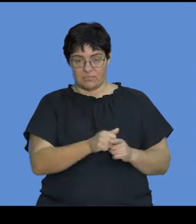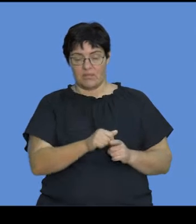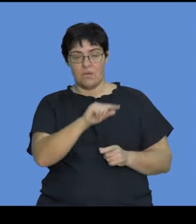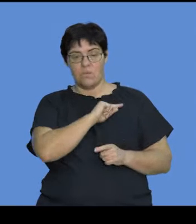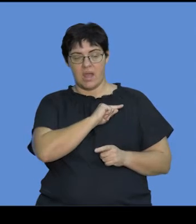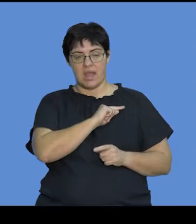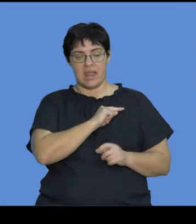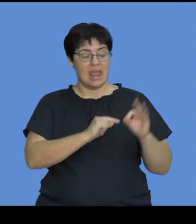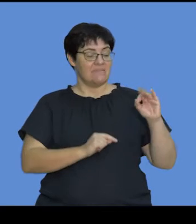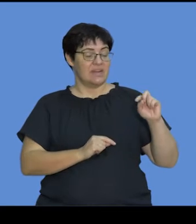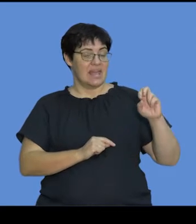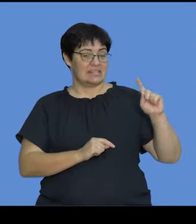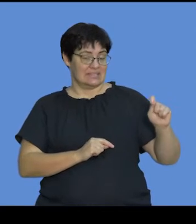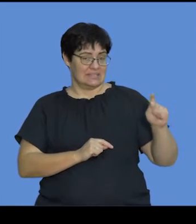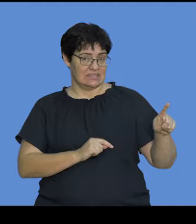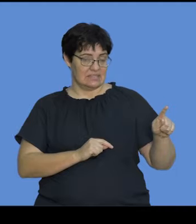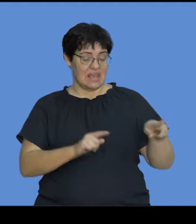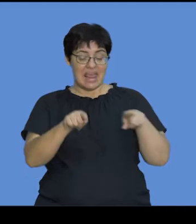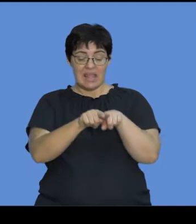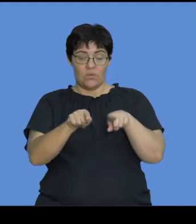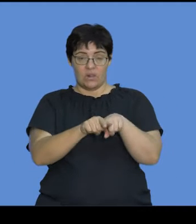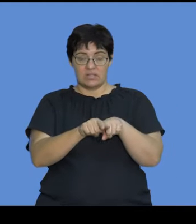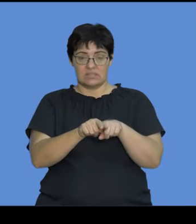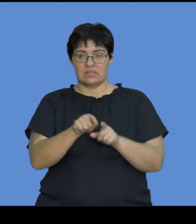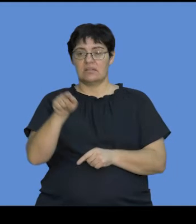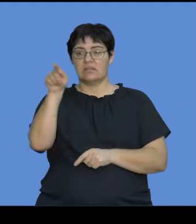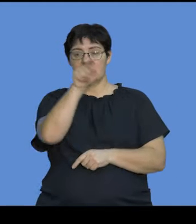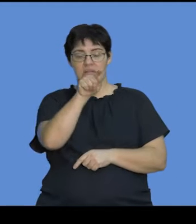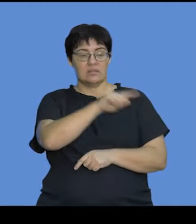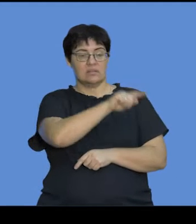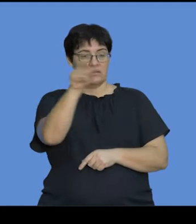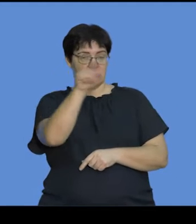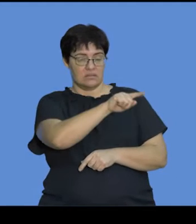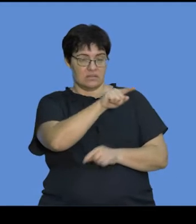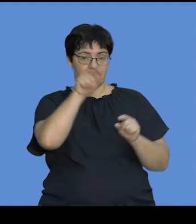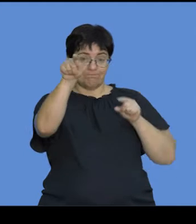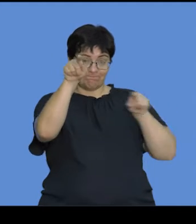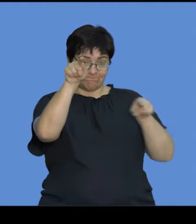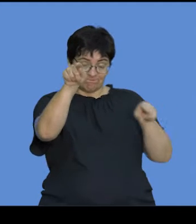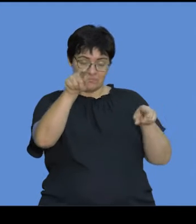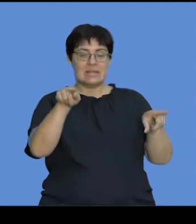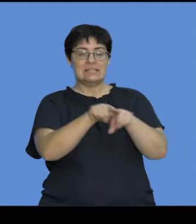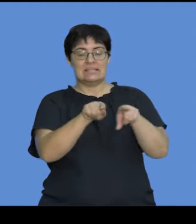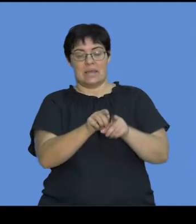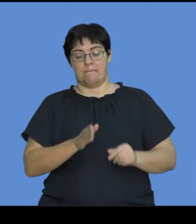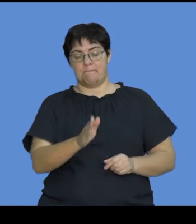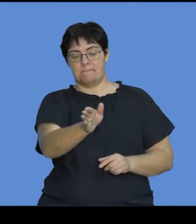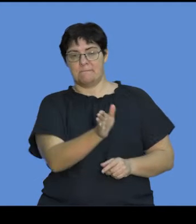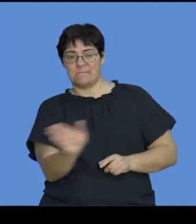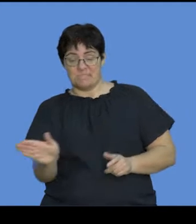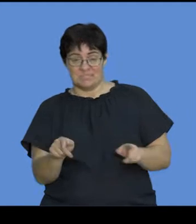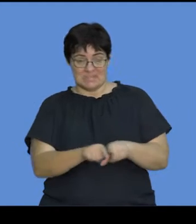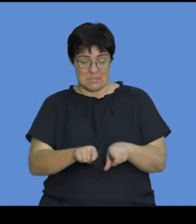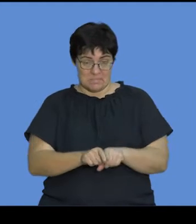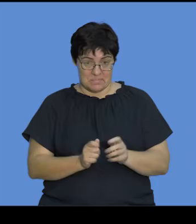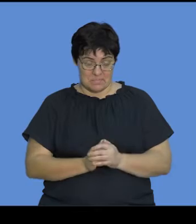Because F net has, and we've got that equal sign, these directions have to be the same.